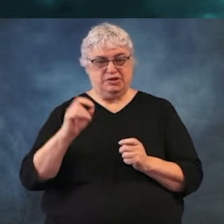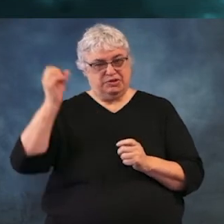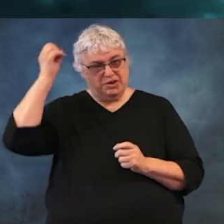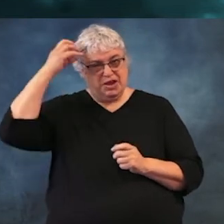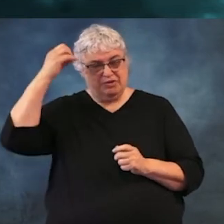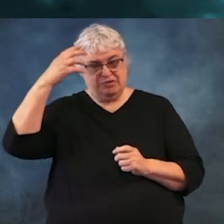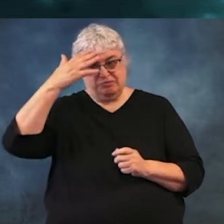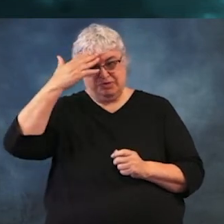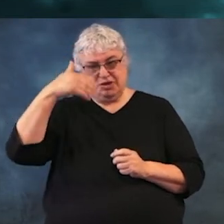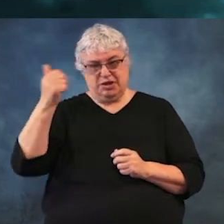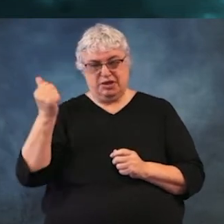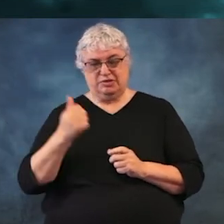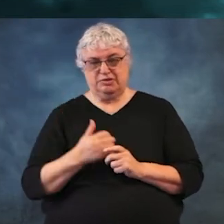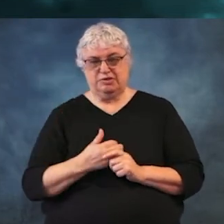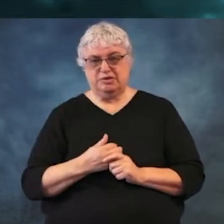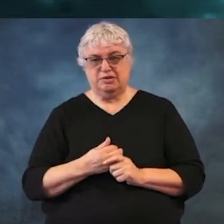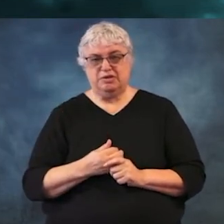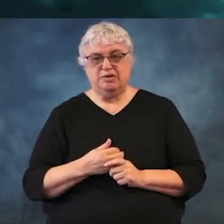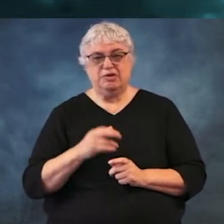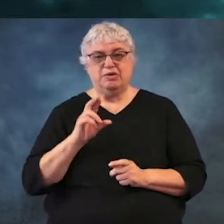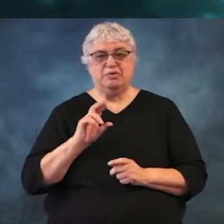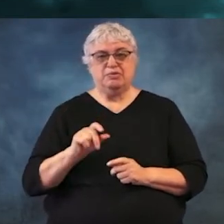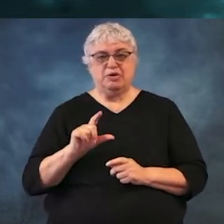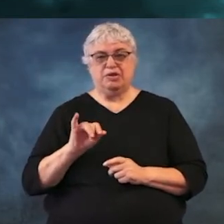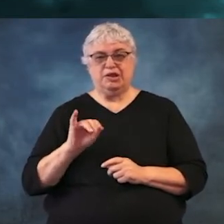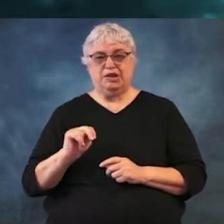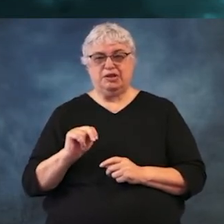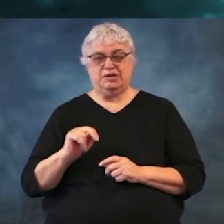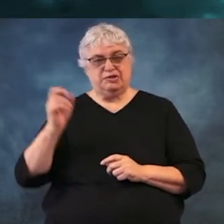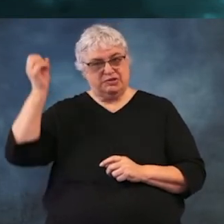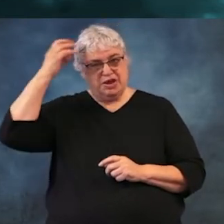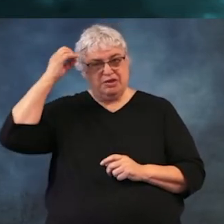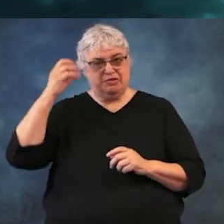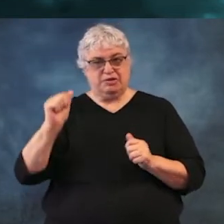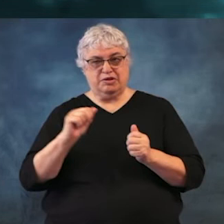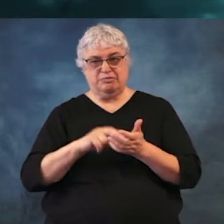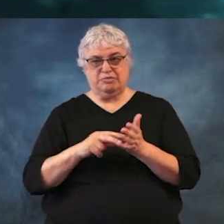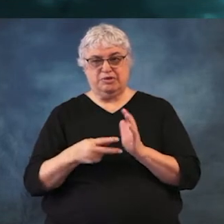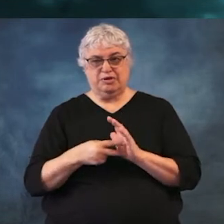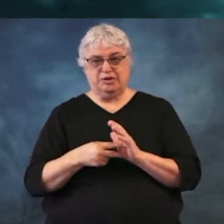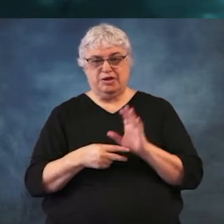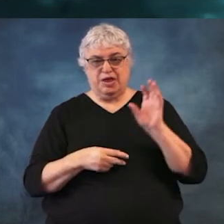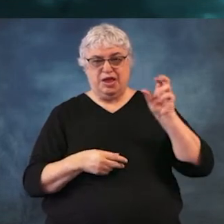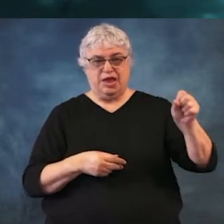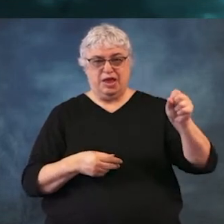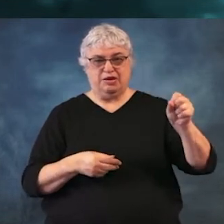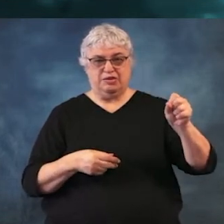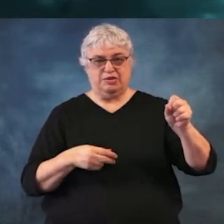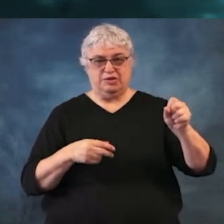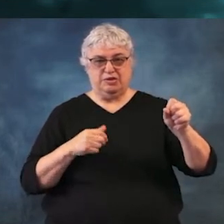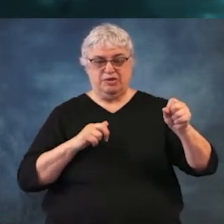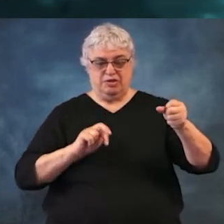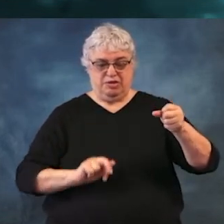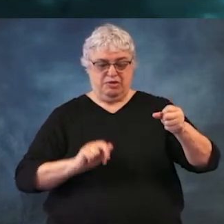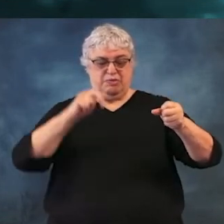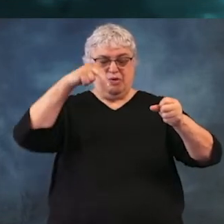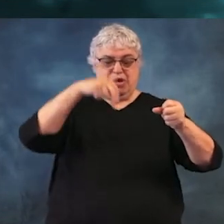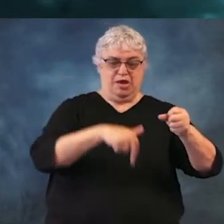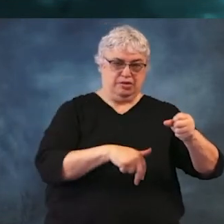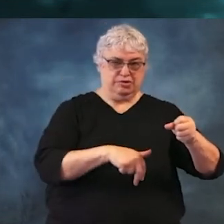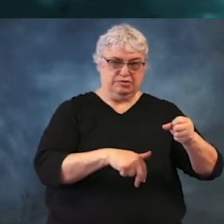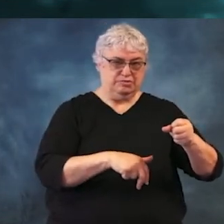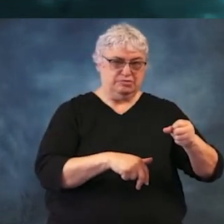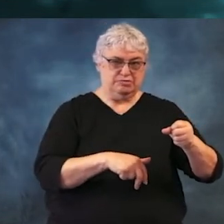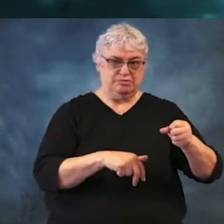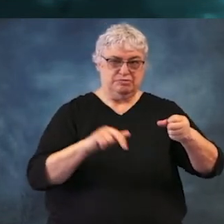because a roll-in shower to them, that could be just having a handle where you can grab on,